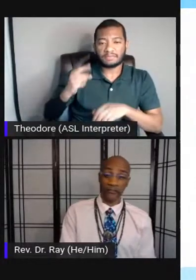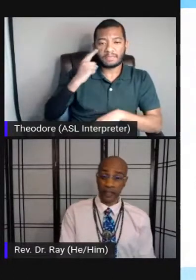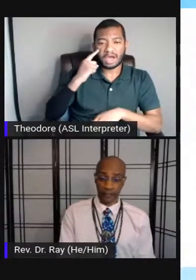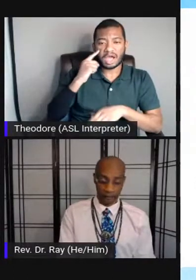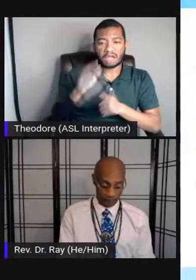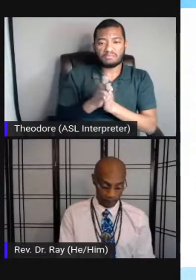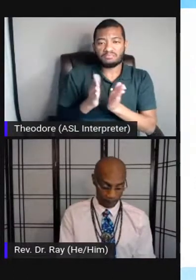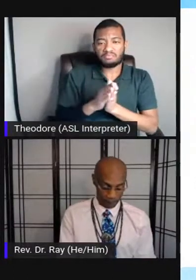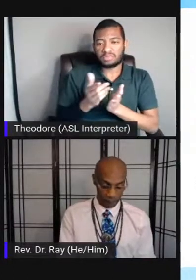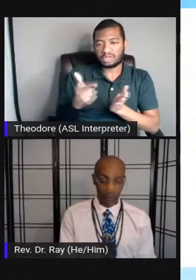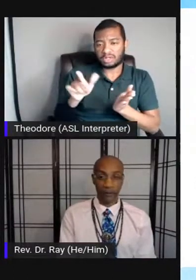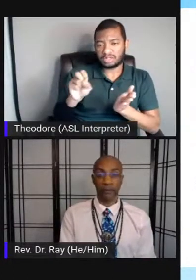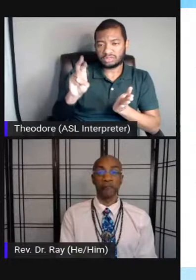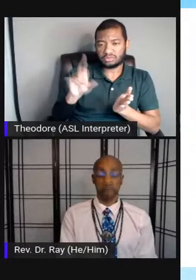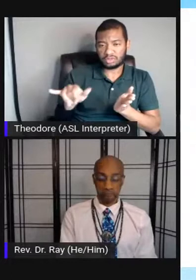of faith.